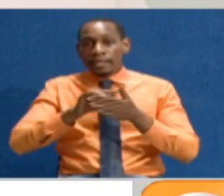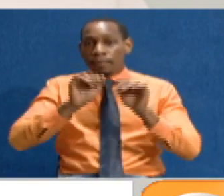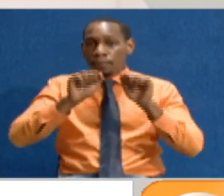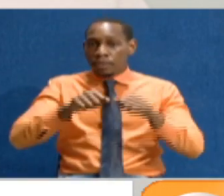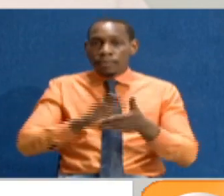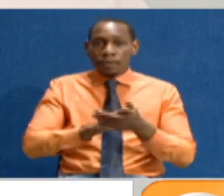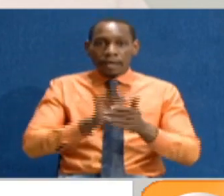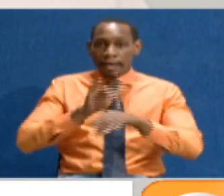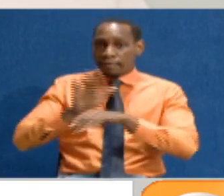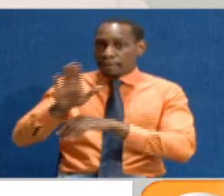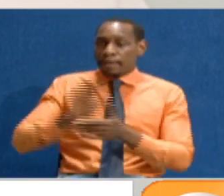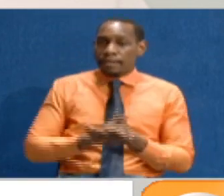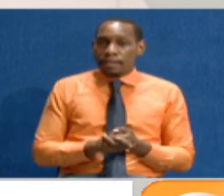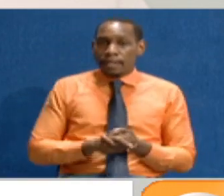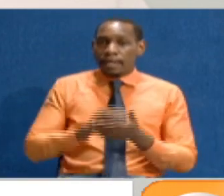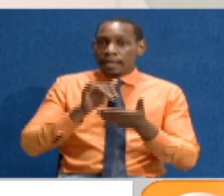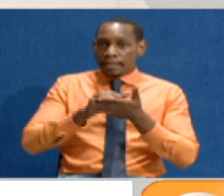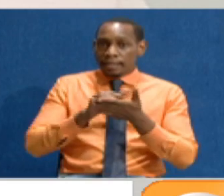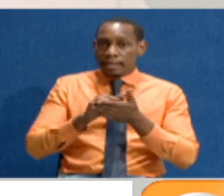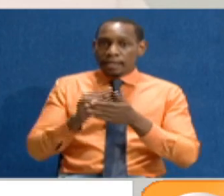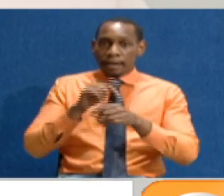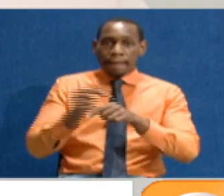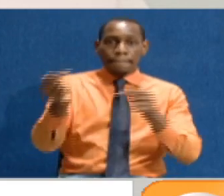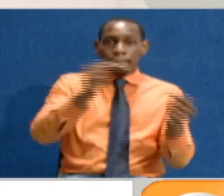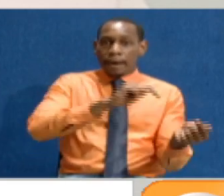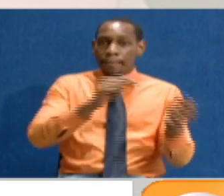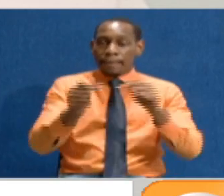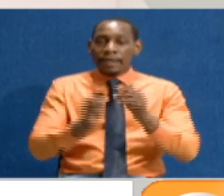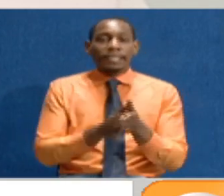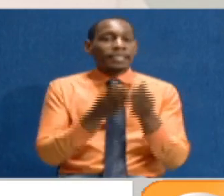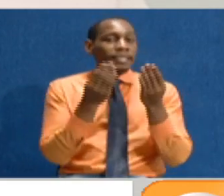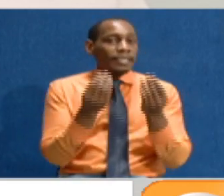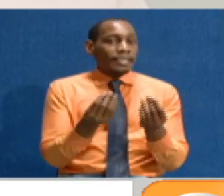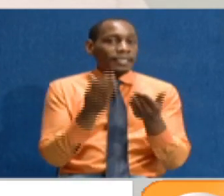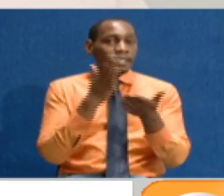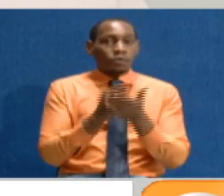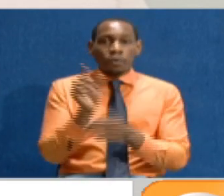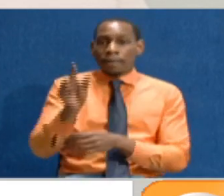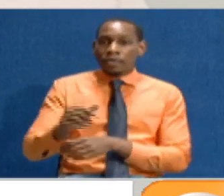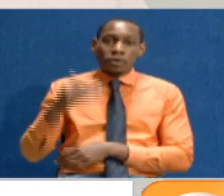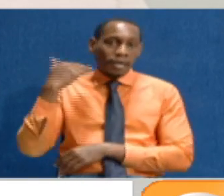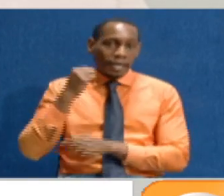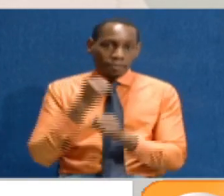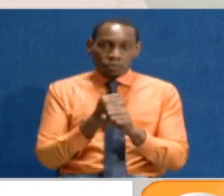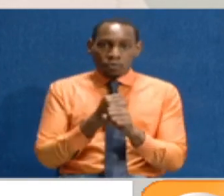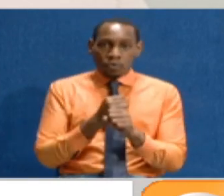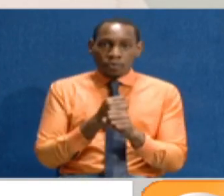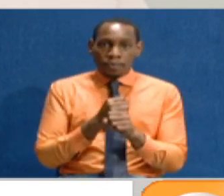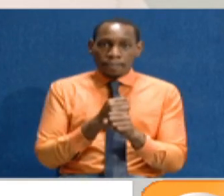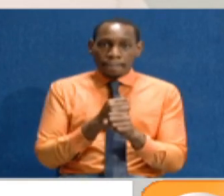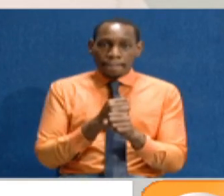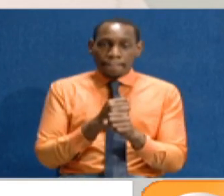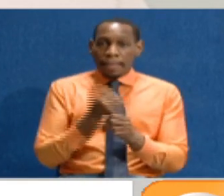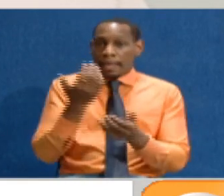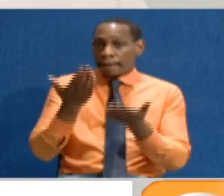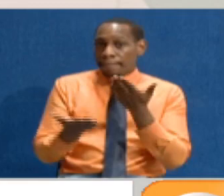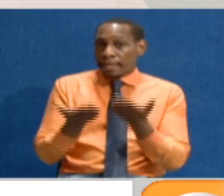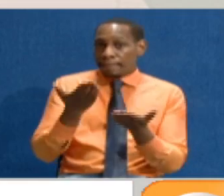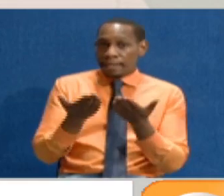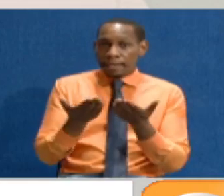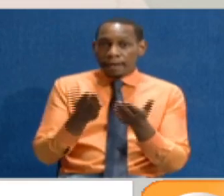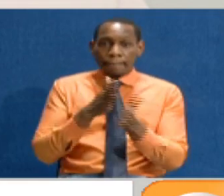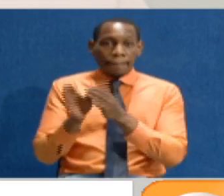going to happen. And in that course of the altercation, it's very easy for someone to commit what I was calling a crime of passion, probably not